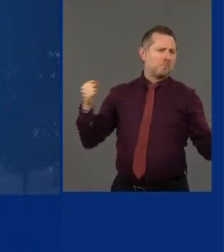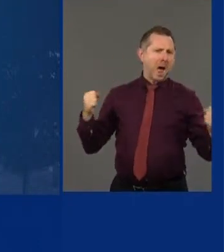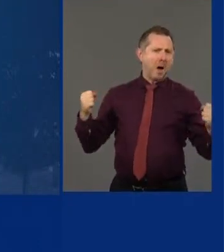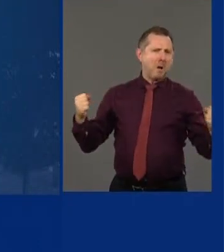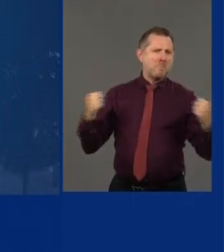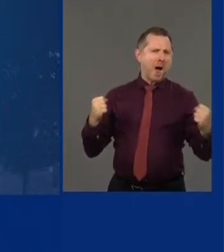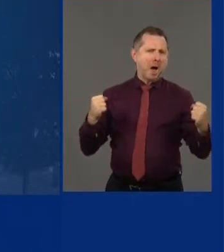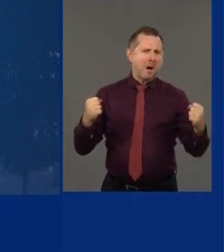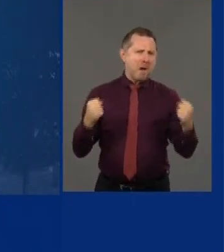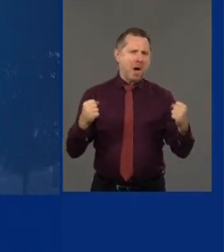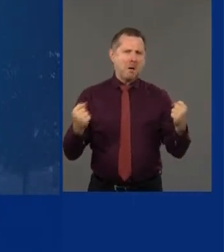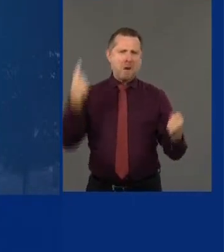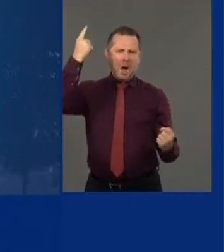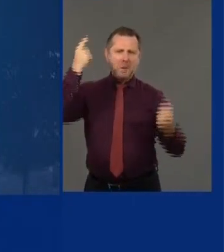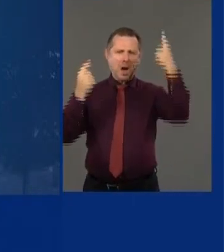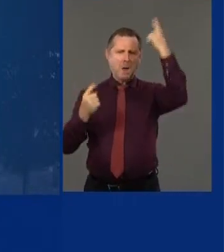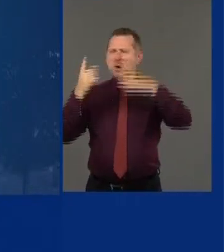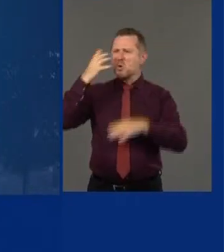all the fireworks going off.